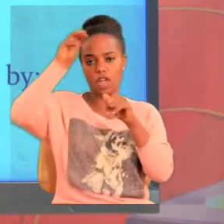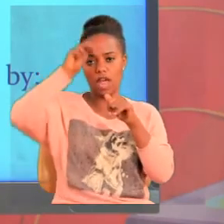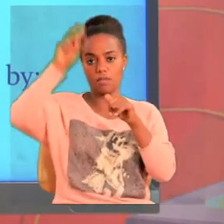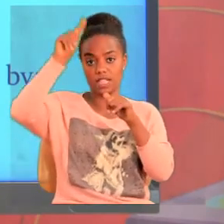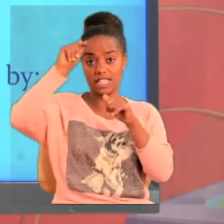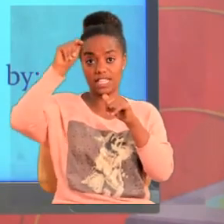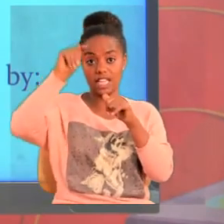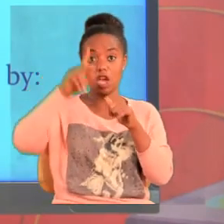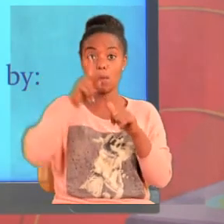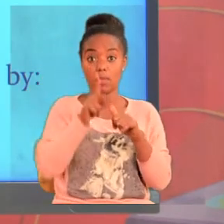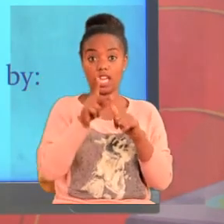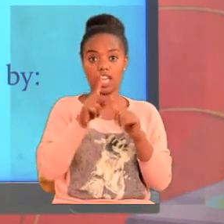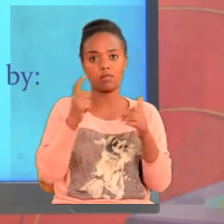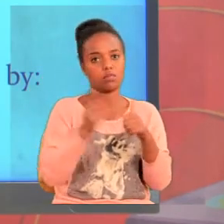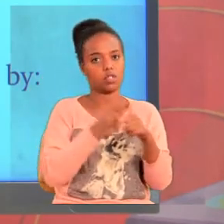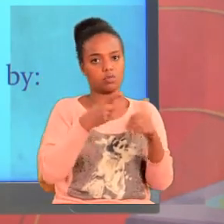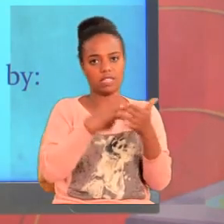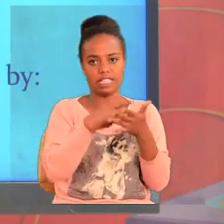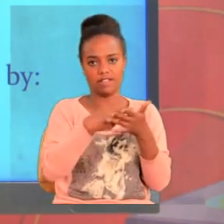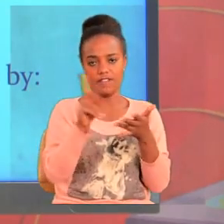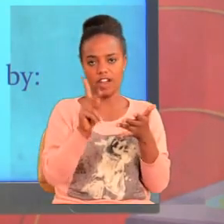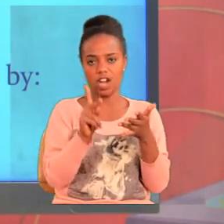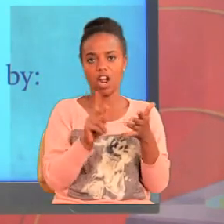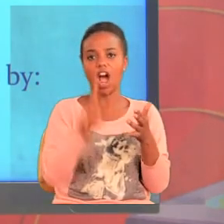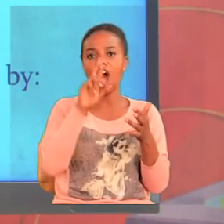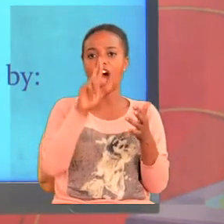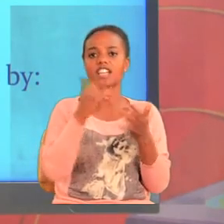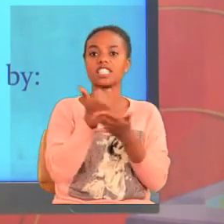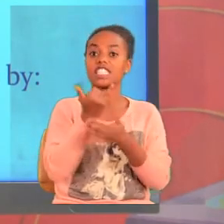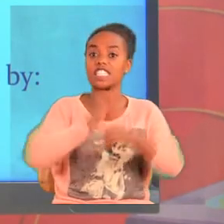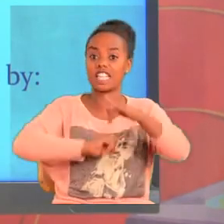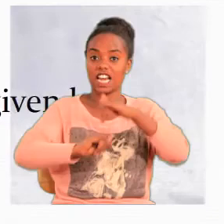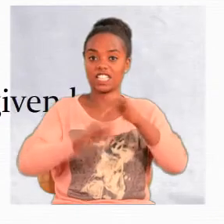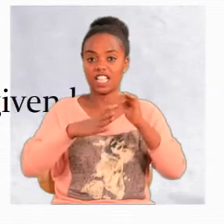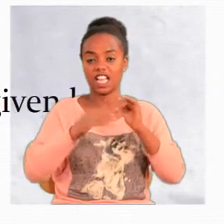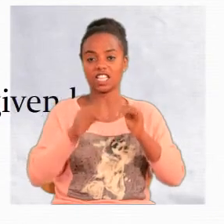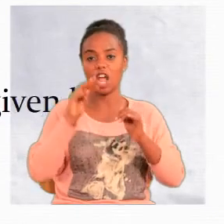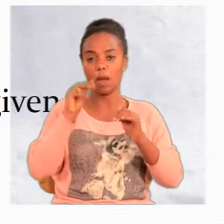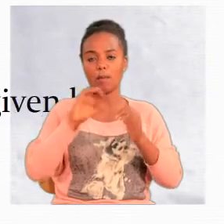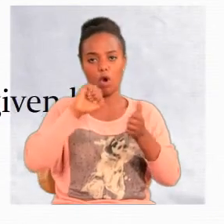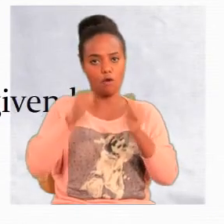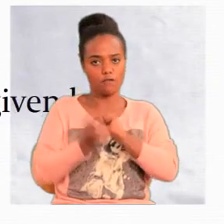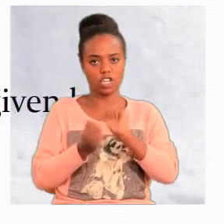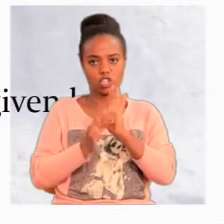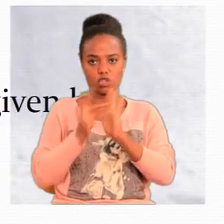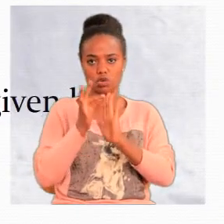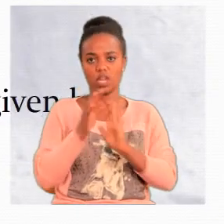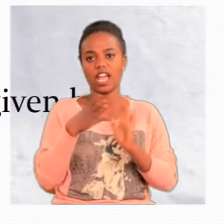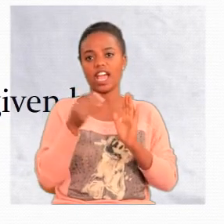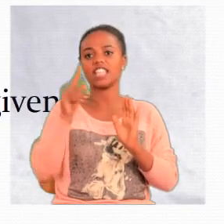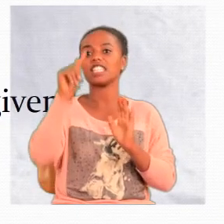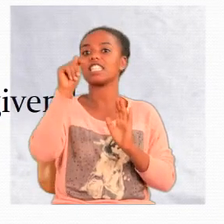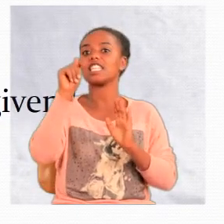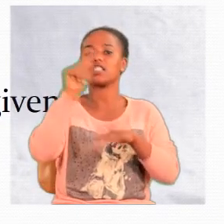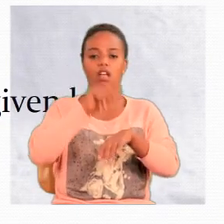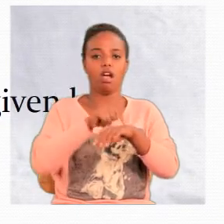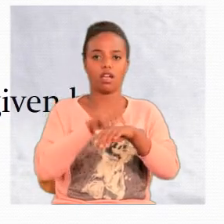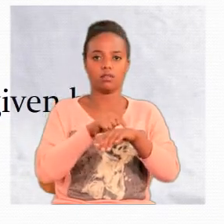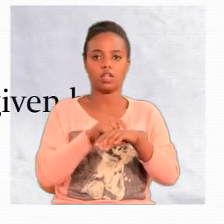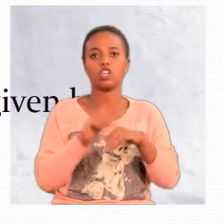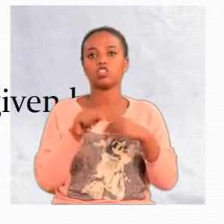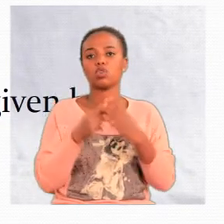MT, where P is the principal, R is the interest rate, M is the conversion period, and T is time. So I'll give